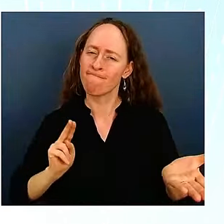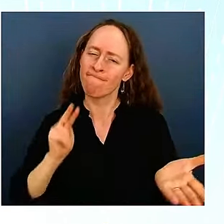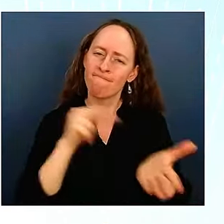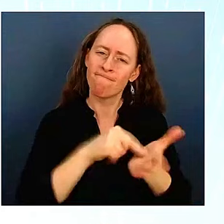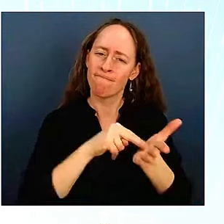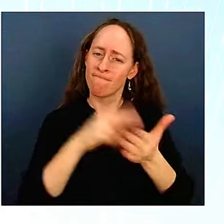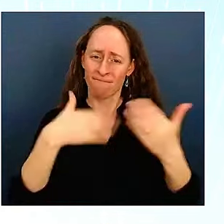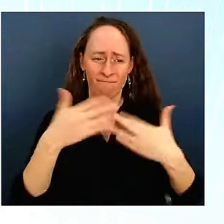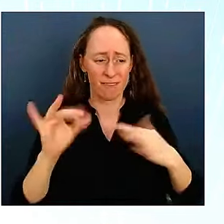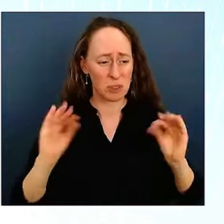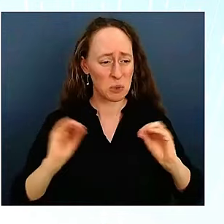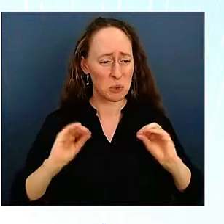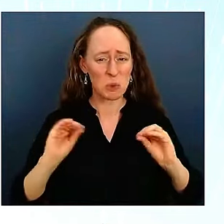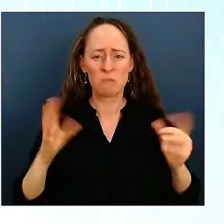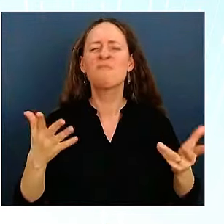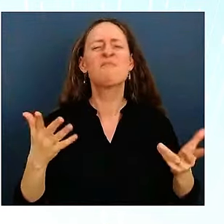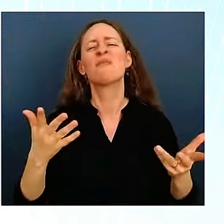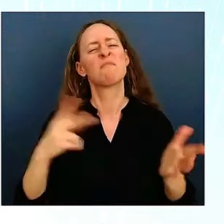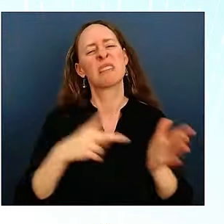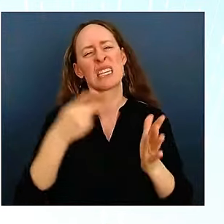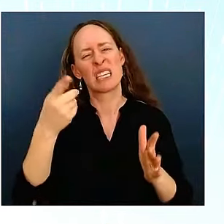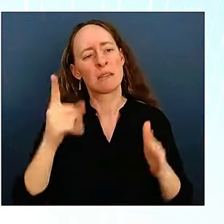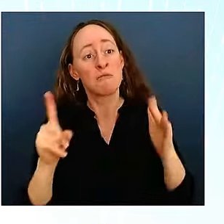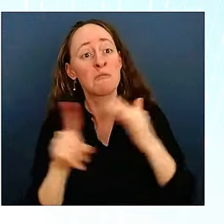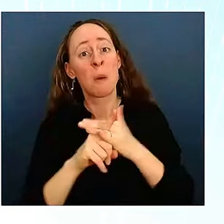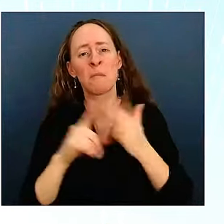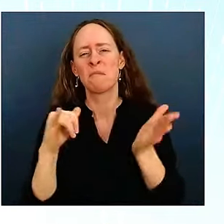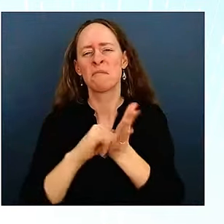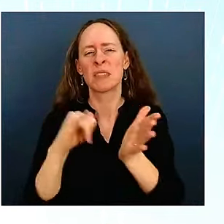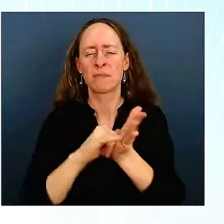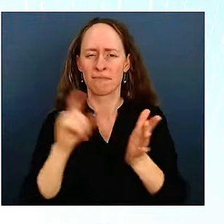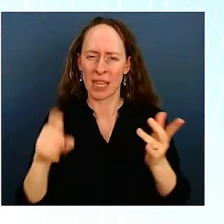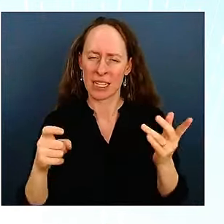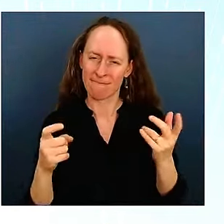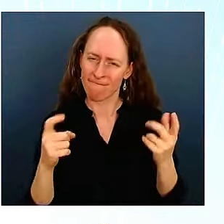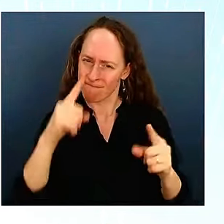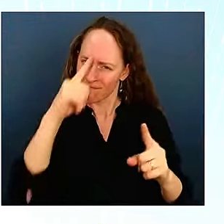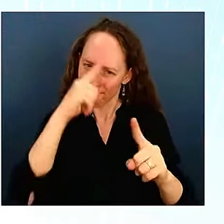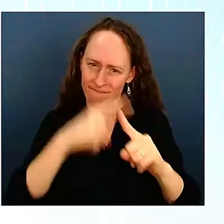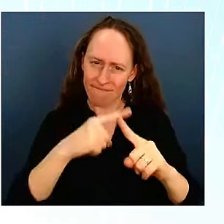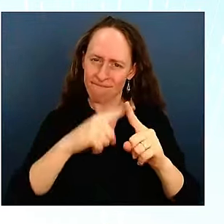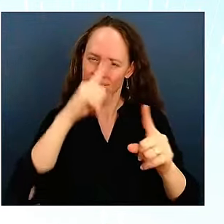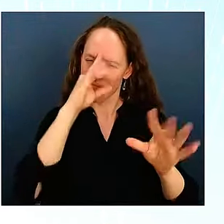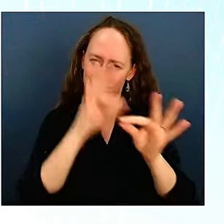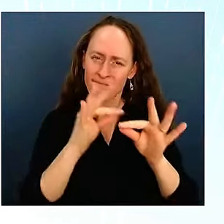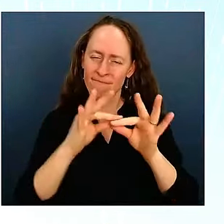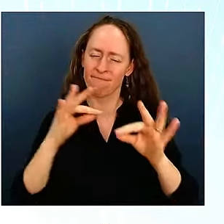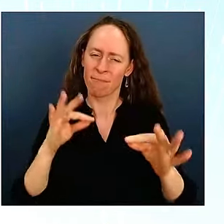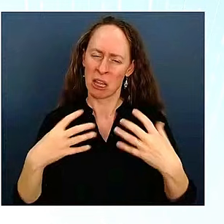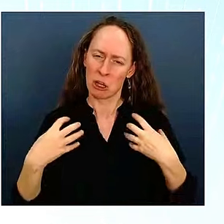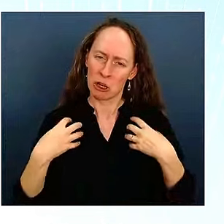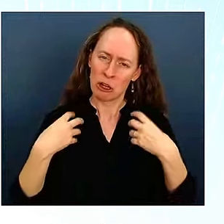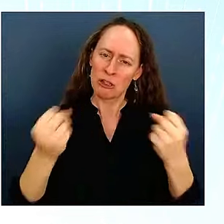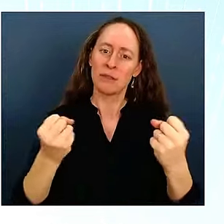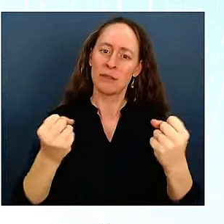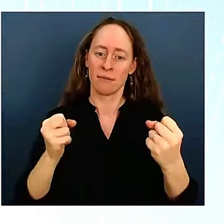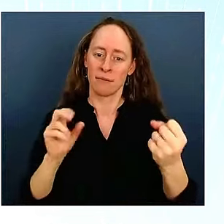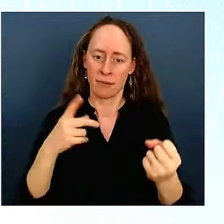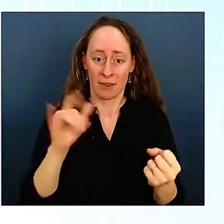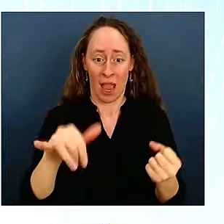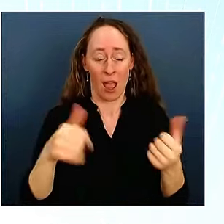And courage is exactly what you showed in that championship match. You played brave, taking